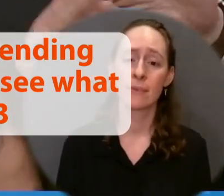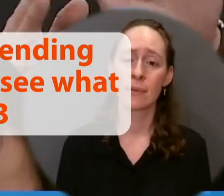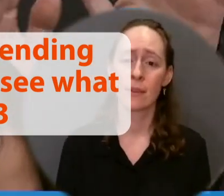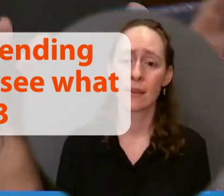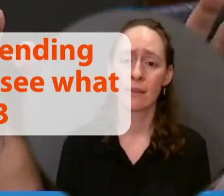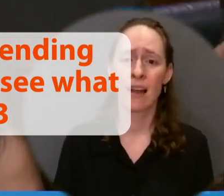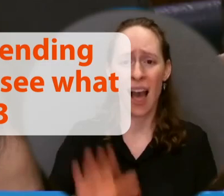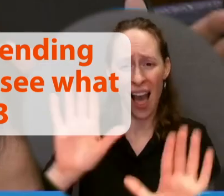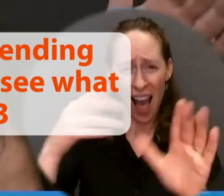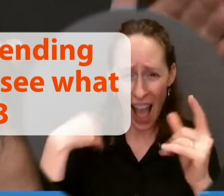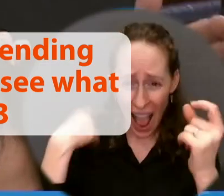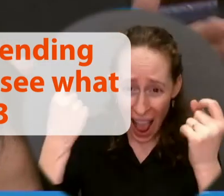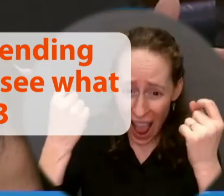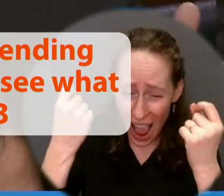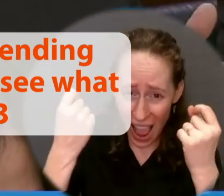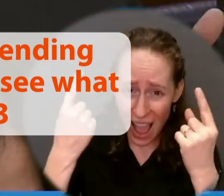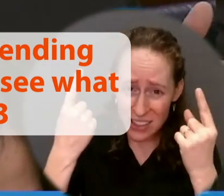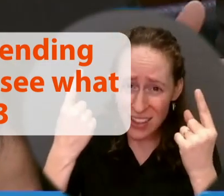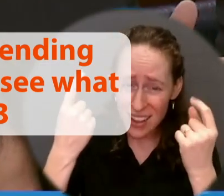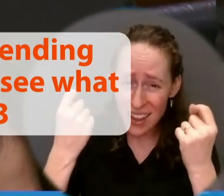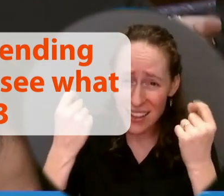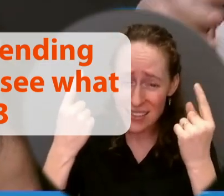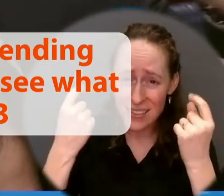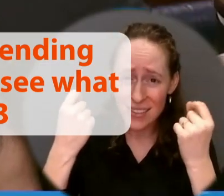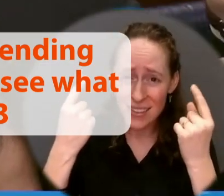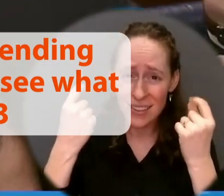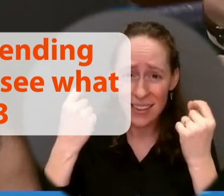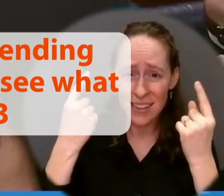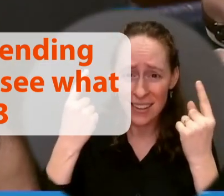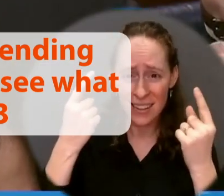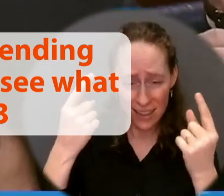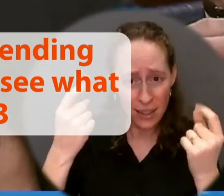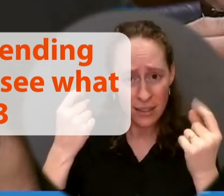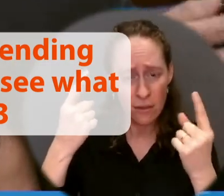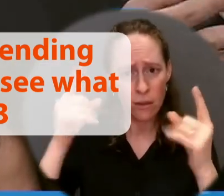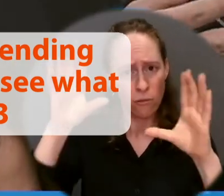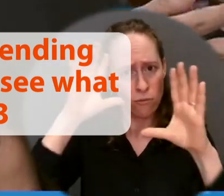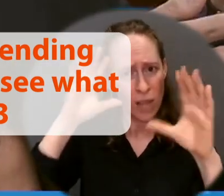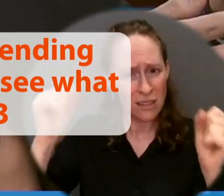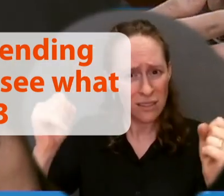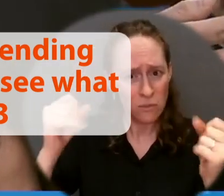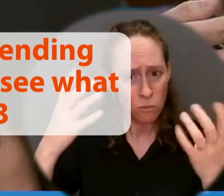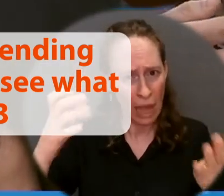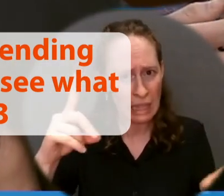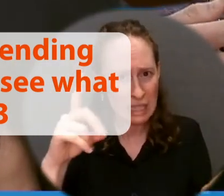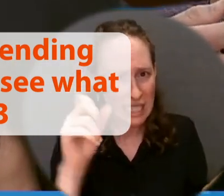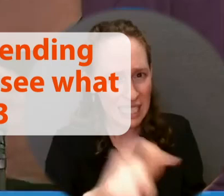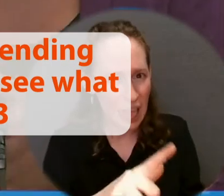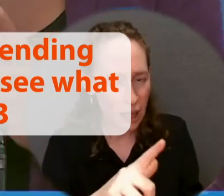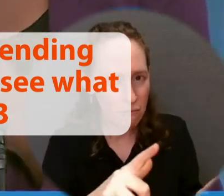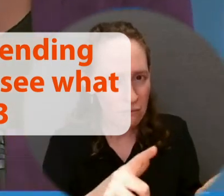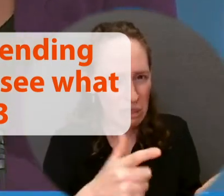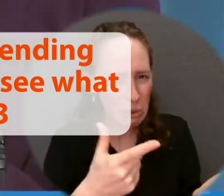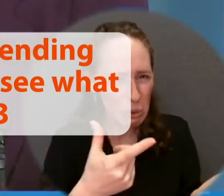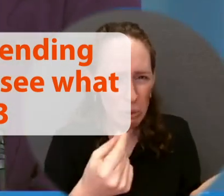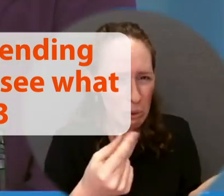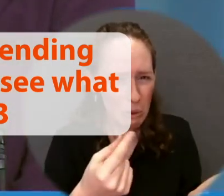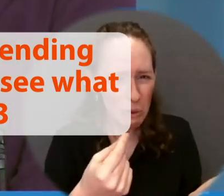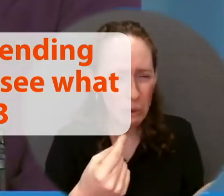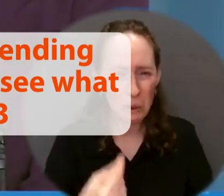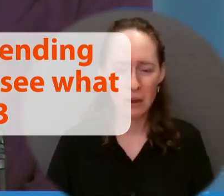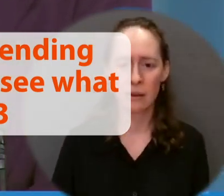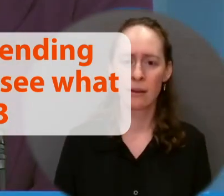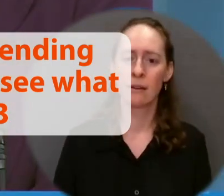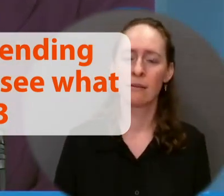aside, and I hear you. Does he want a fiscal reform deal aside from that? Like, does the president want a deal? Well, he wants to see what